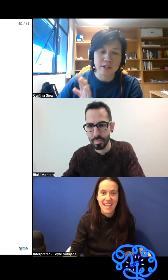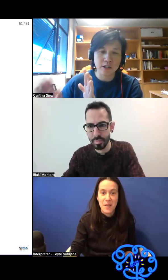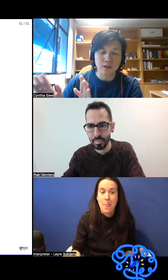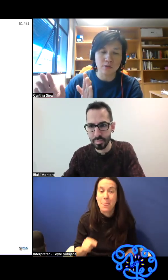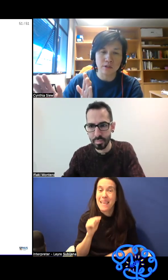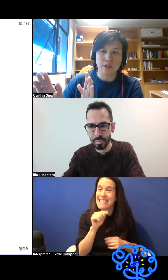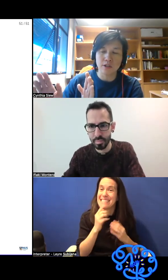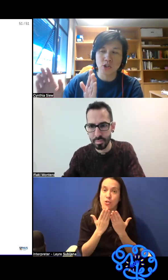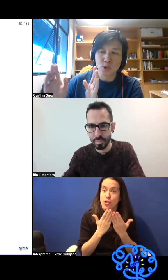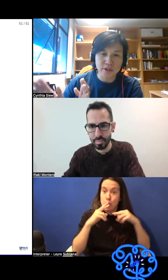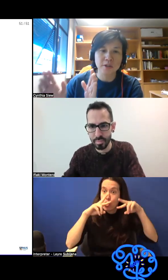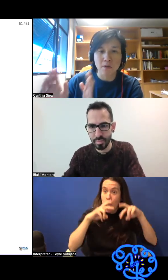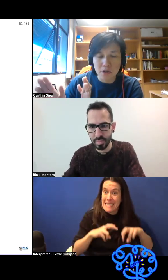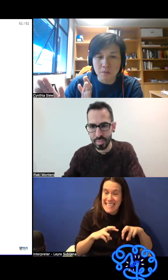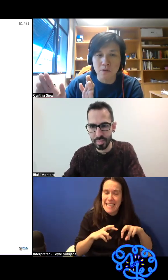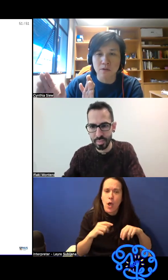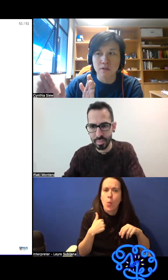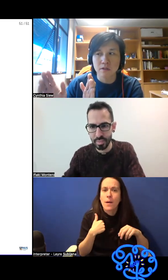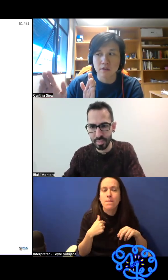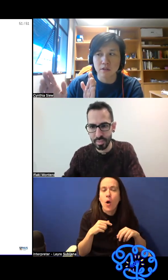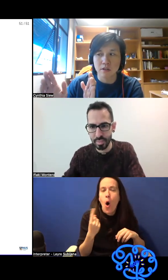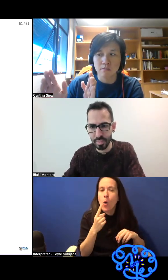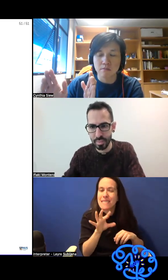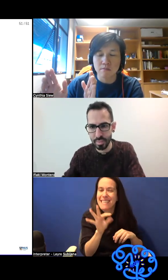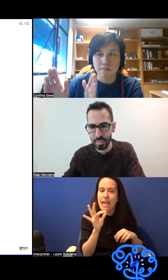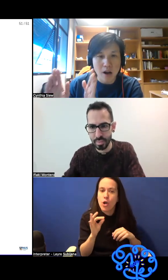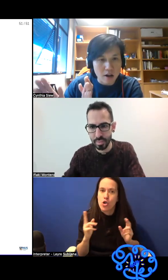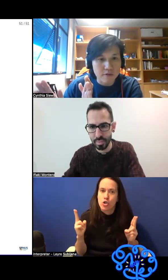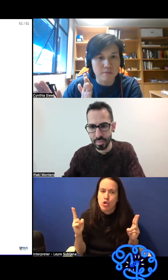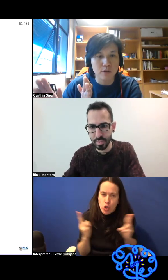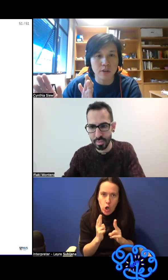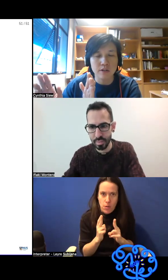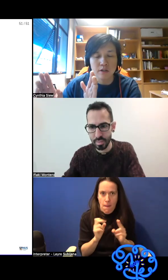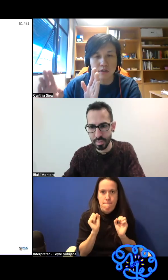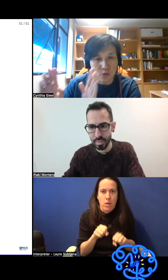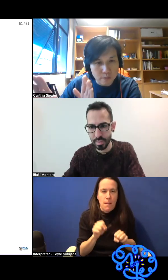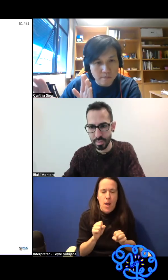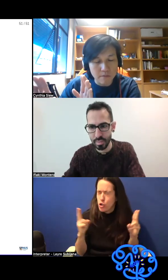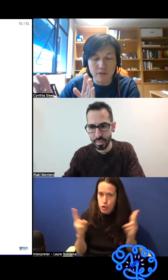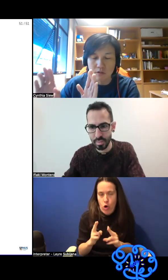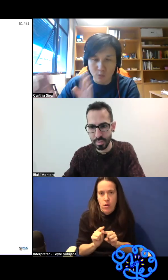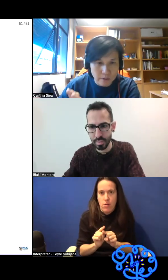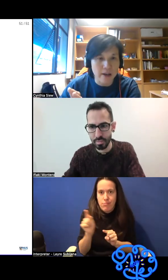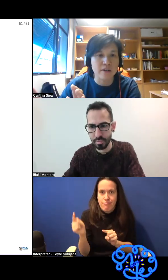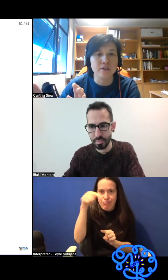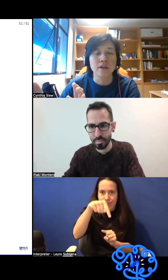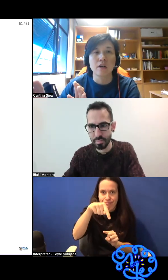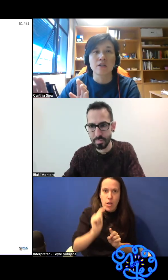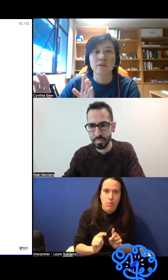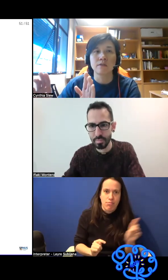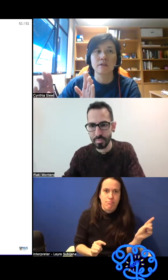we just took the shortest possible path between the word